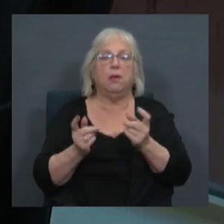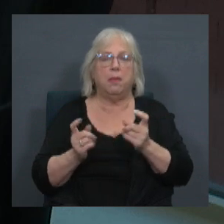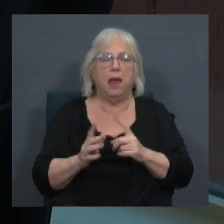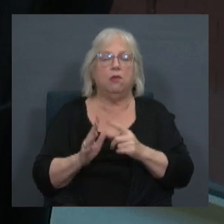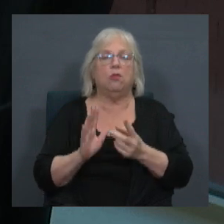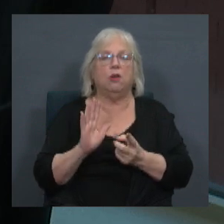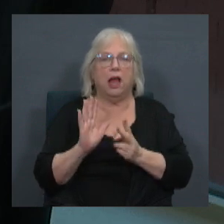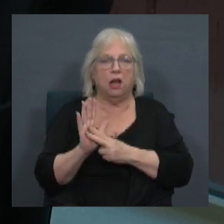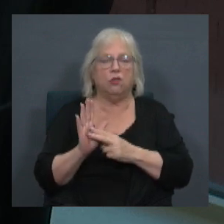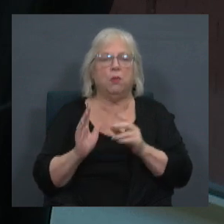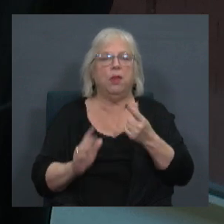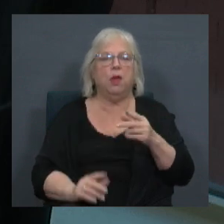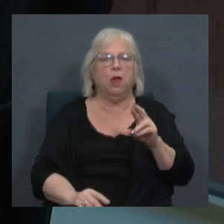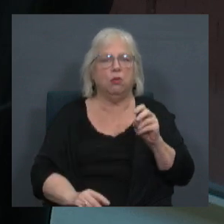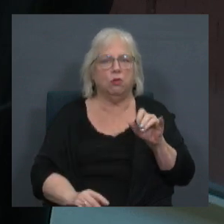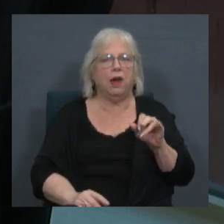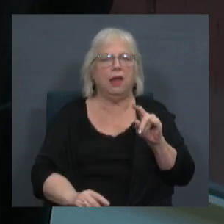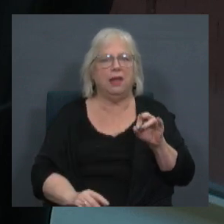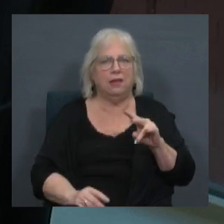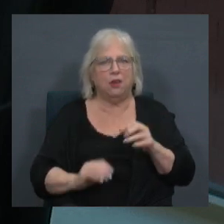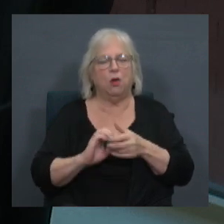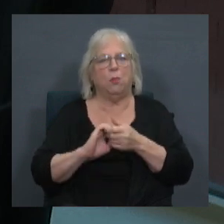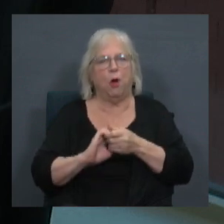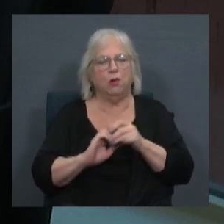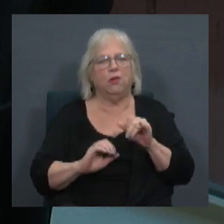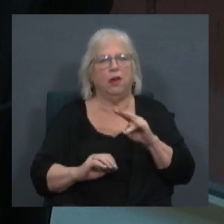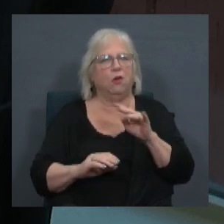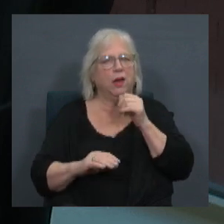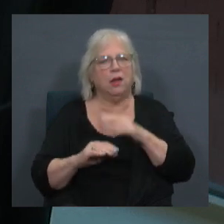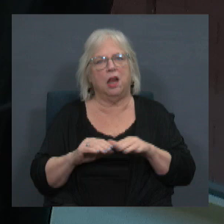source contract with Greystone Partners, Inc. in an amount not to exceed